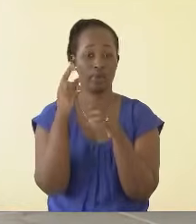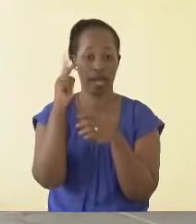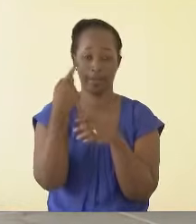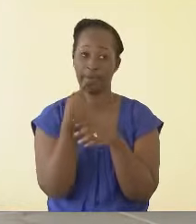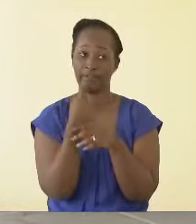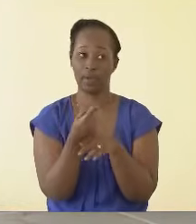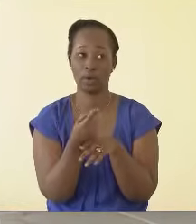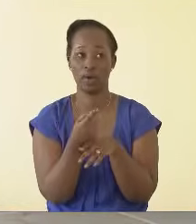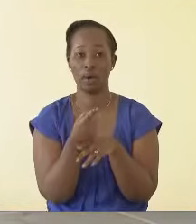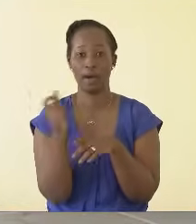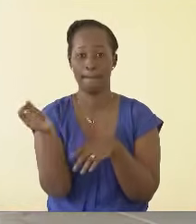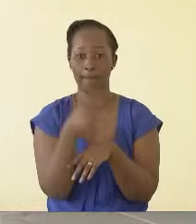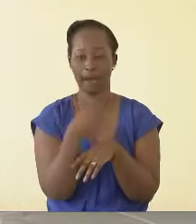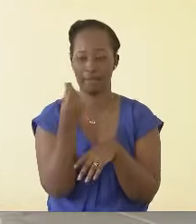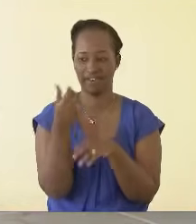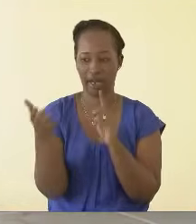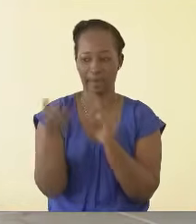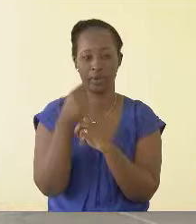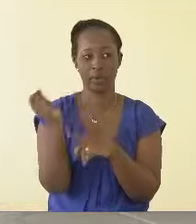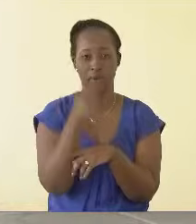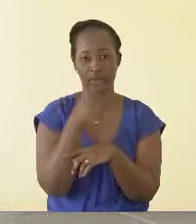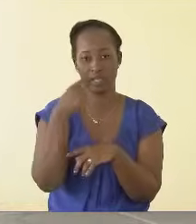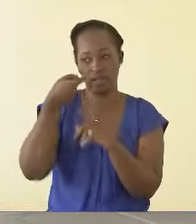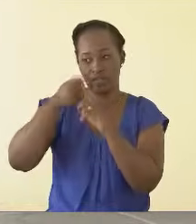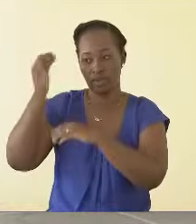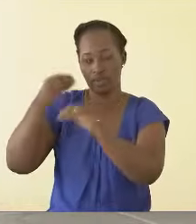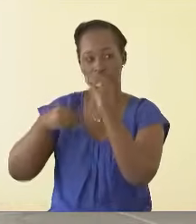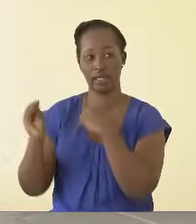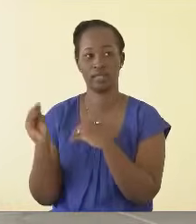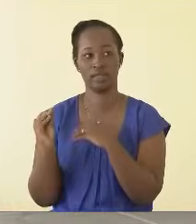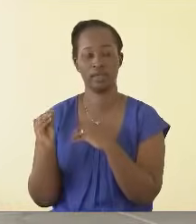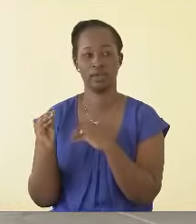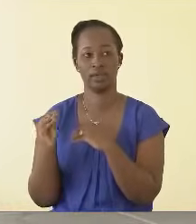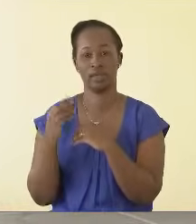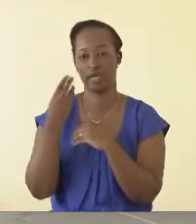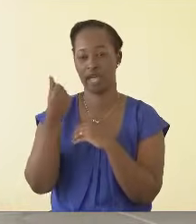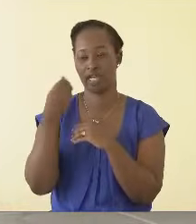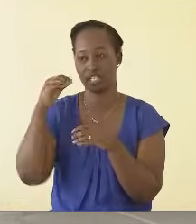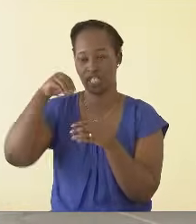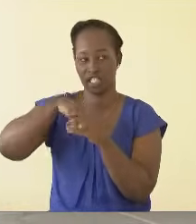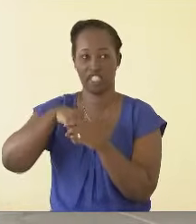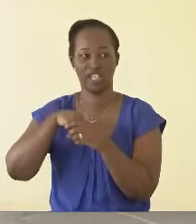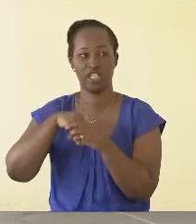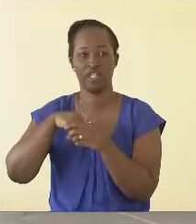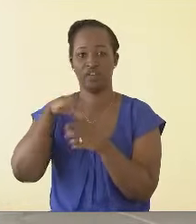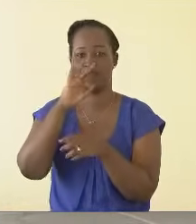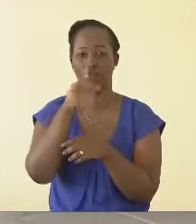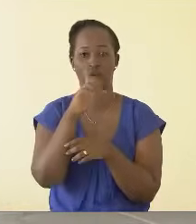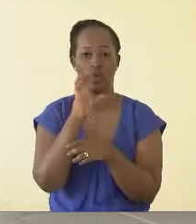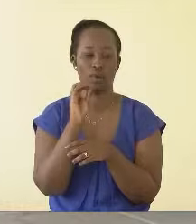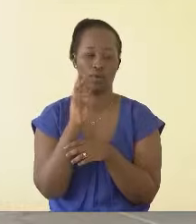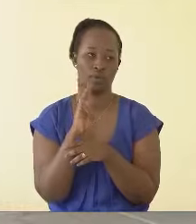says monthly revenue from sales, we are projected at that. That is also a cash inflow. Monthly